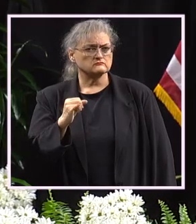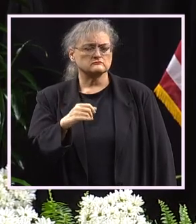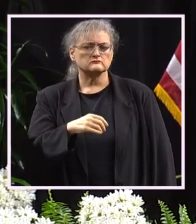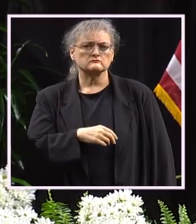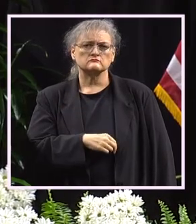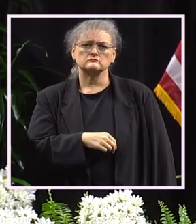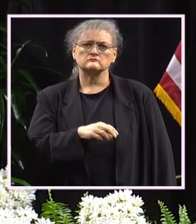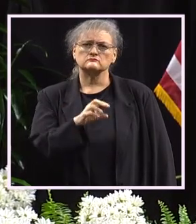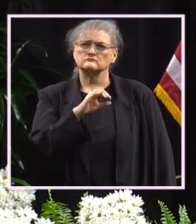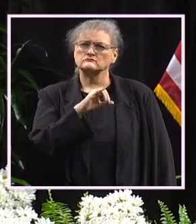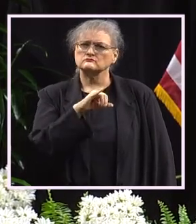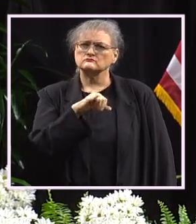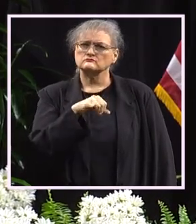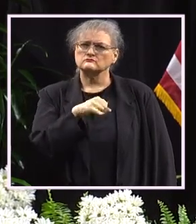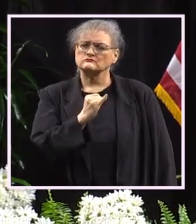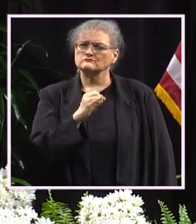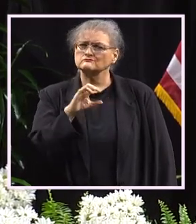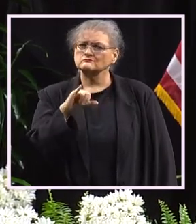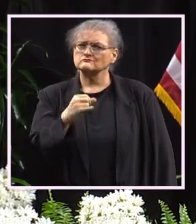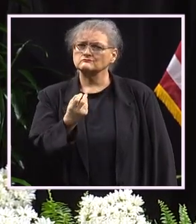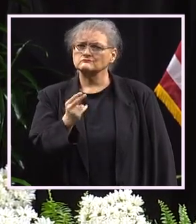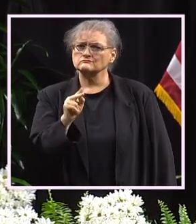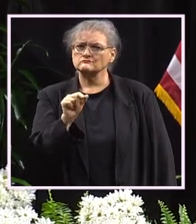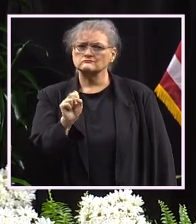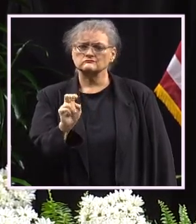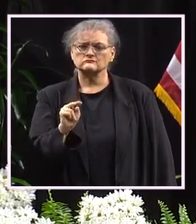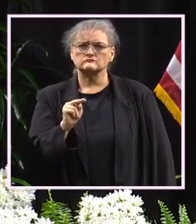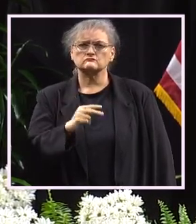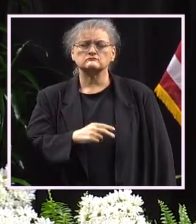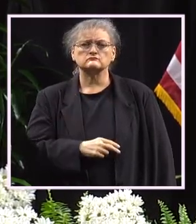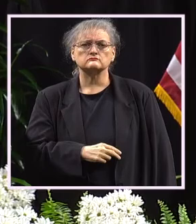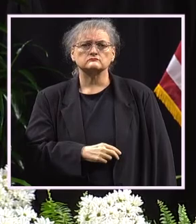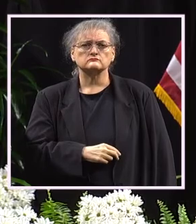Jessely Tina Johnson, Master of Science.